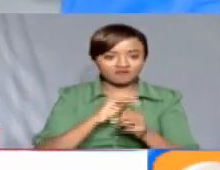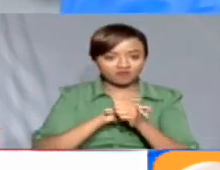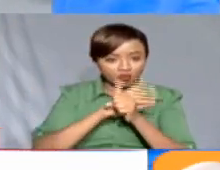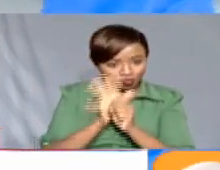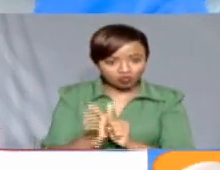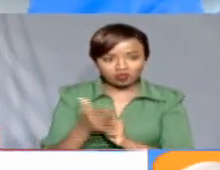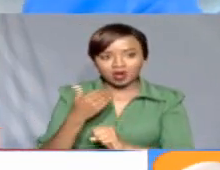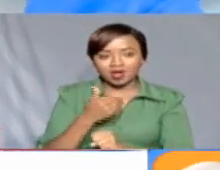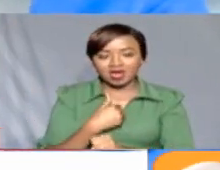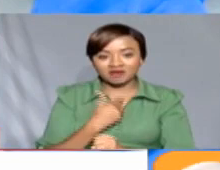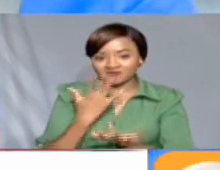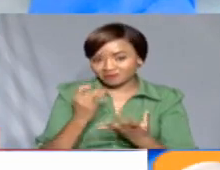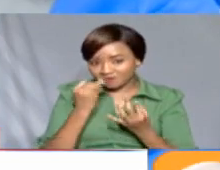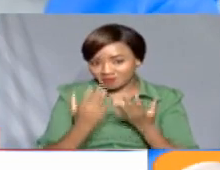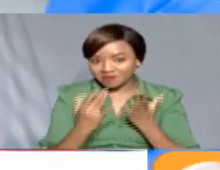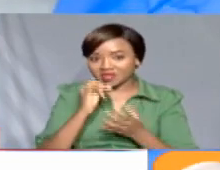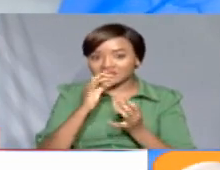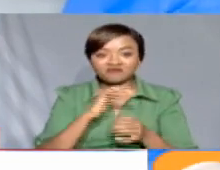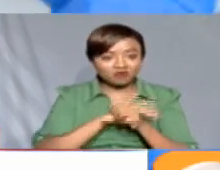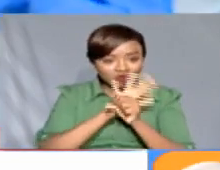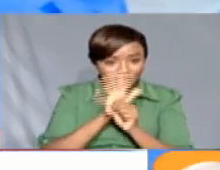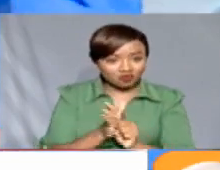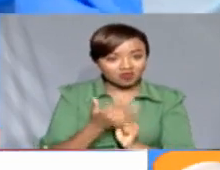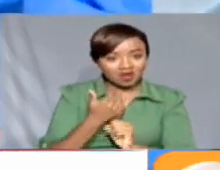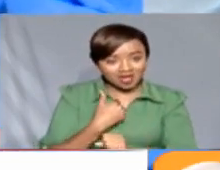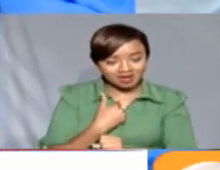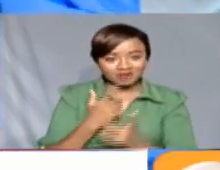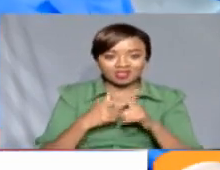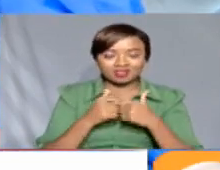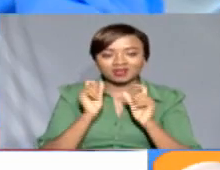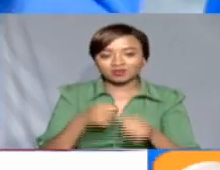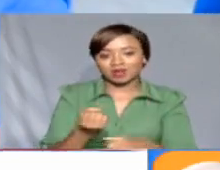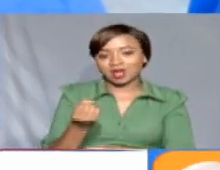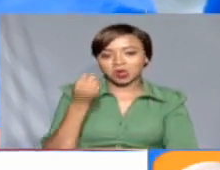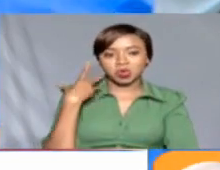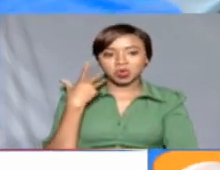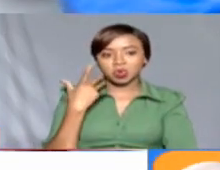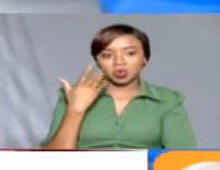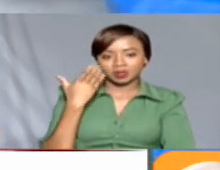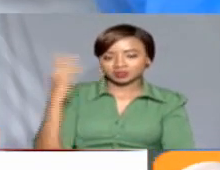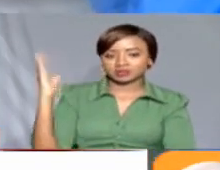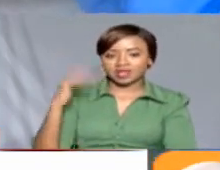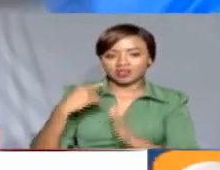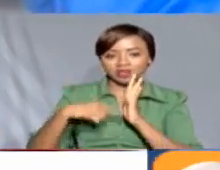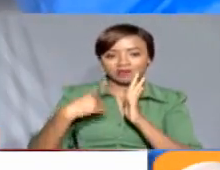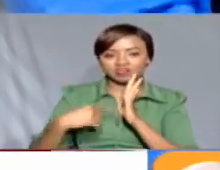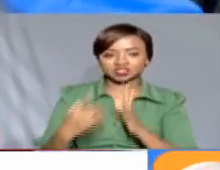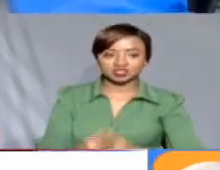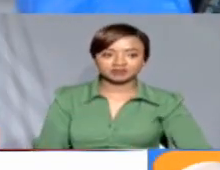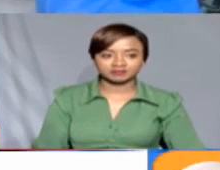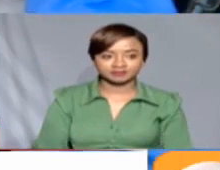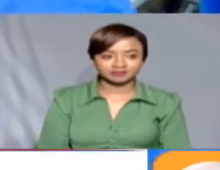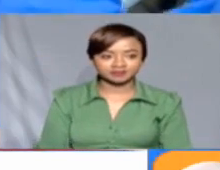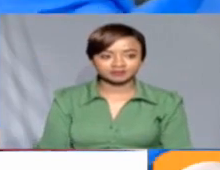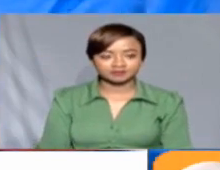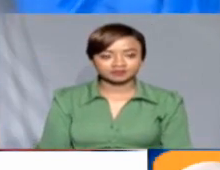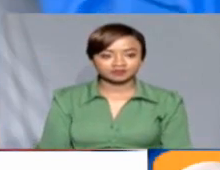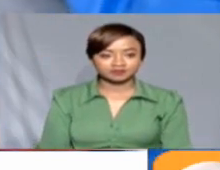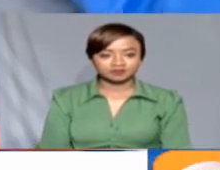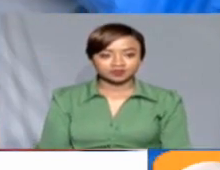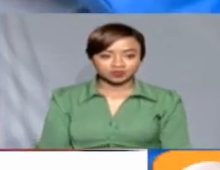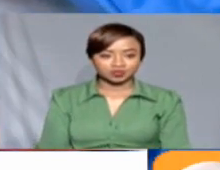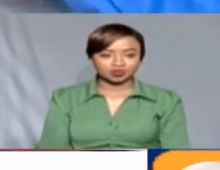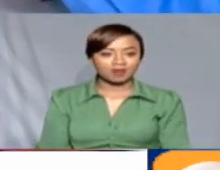virus, if it is present, it will be detected on our machine. Okay. The whole